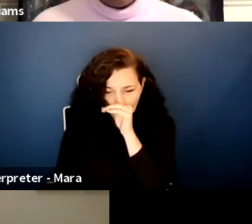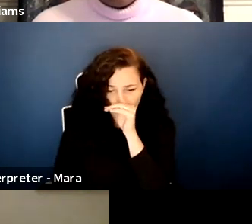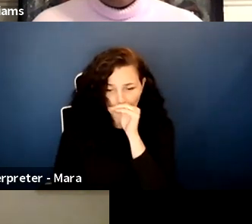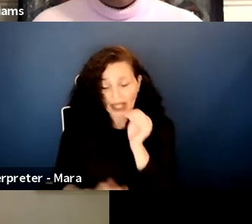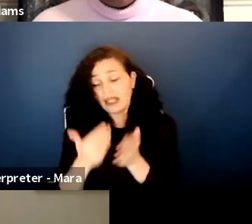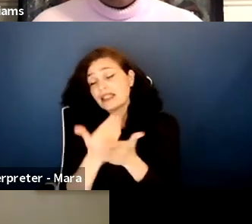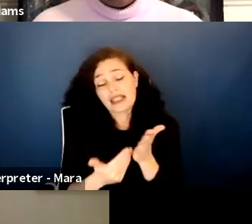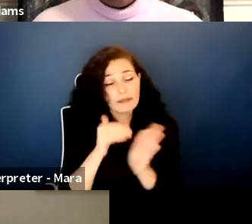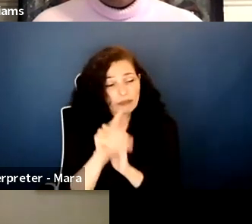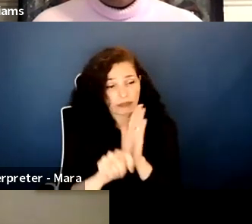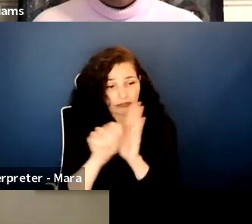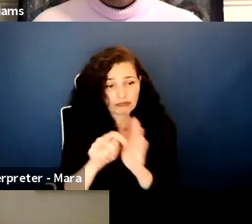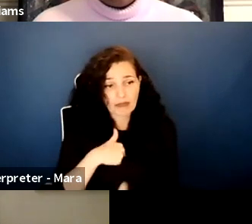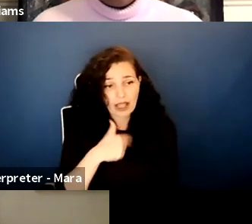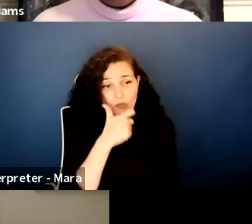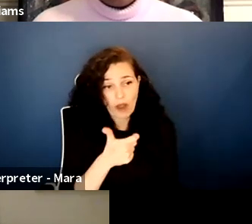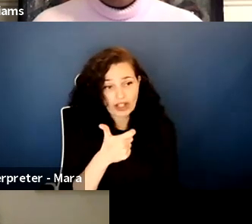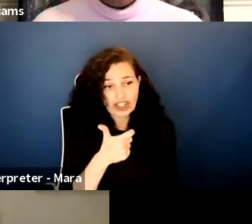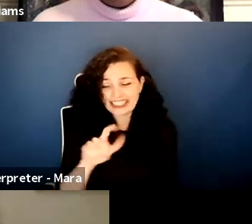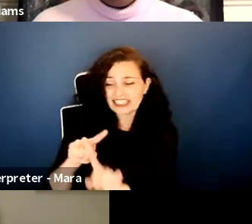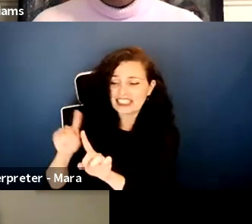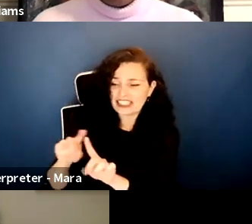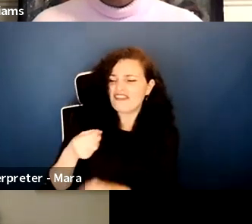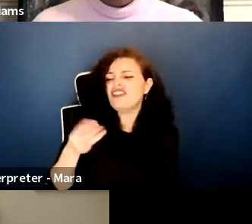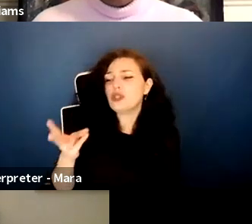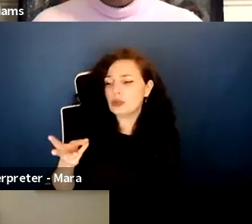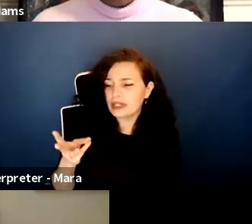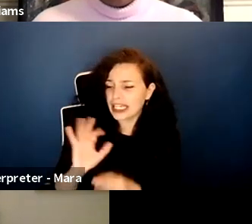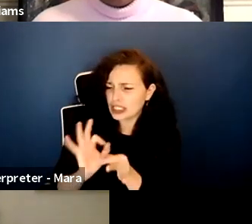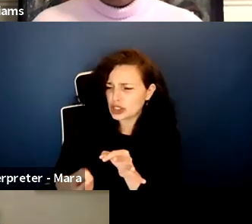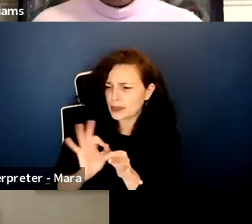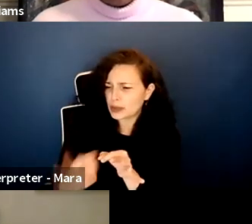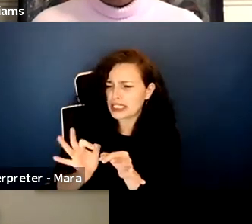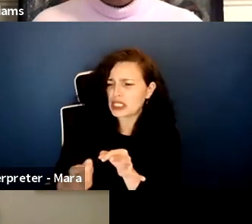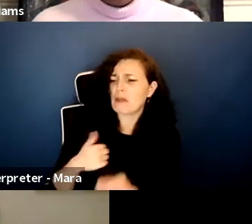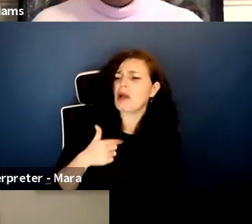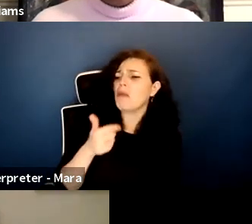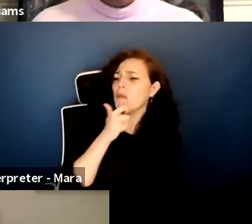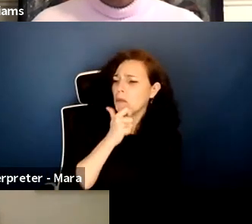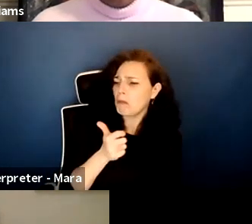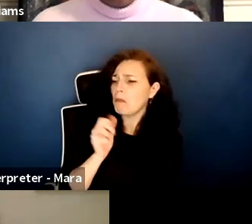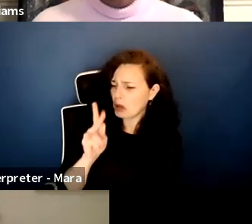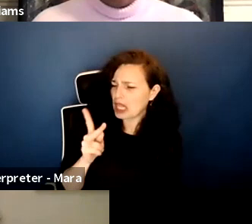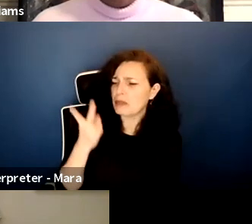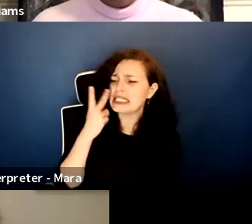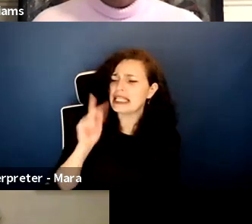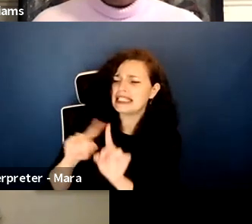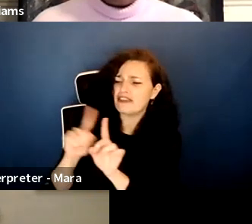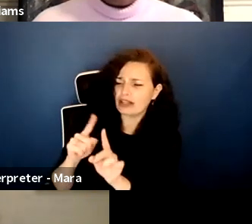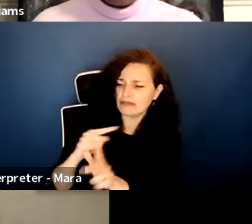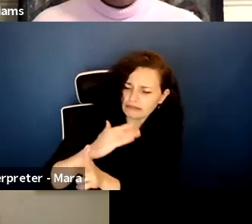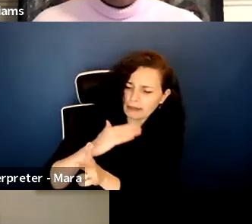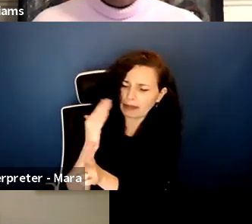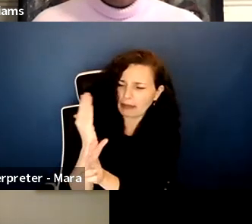where people have given a couple of interpretations in it. It was like, okay, I'll watch it. Let's see what that is. You know, yeah, sometimes